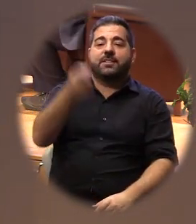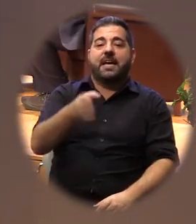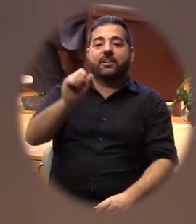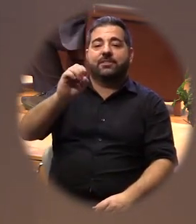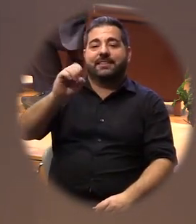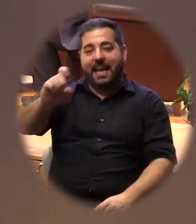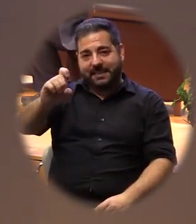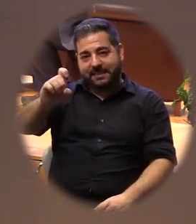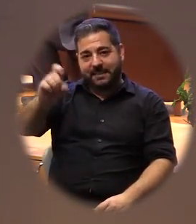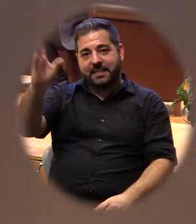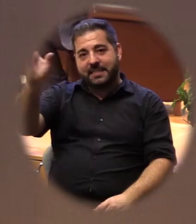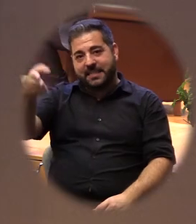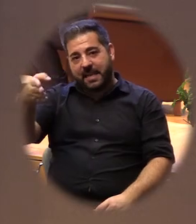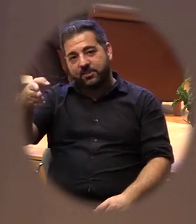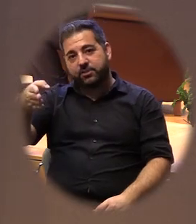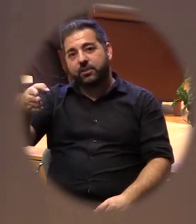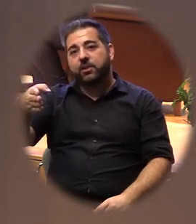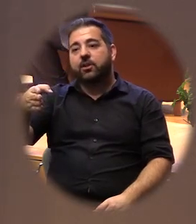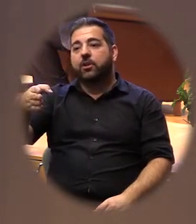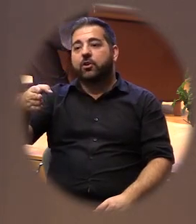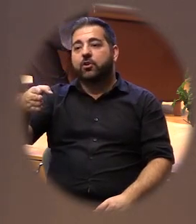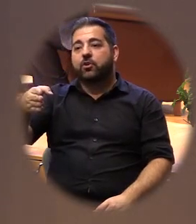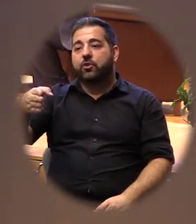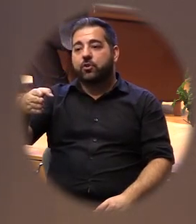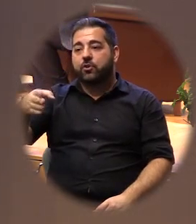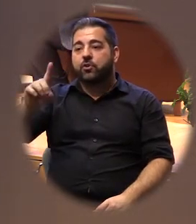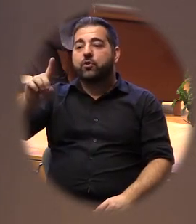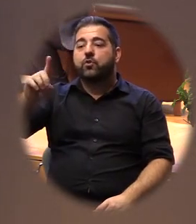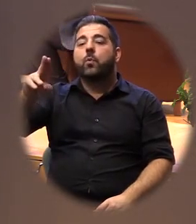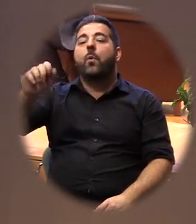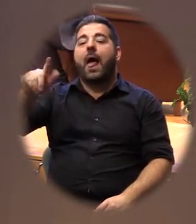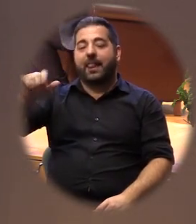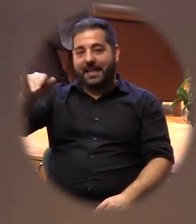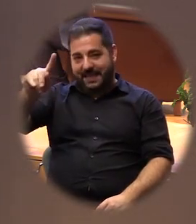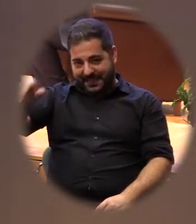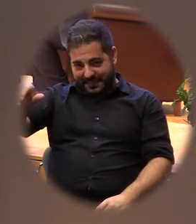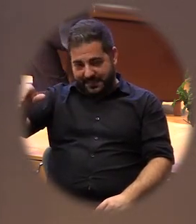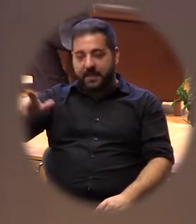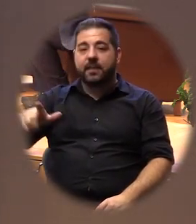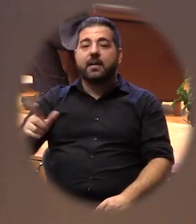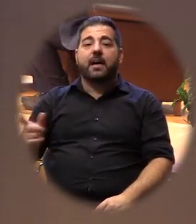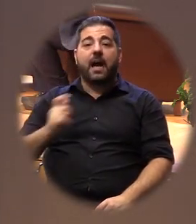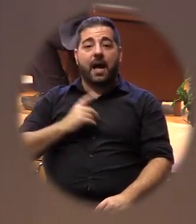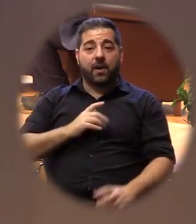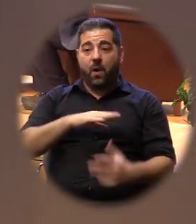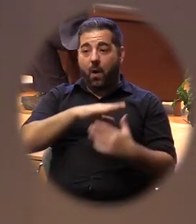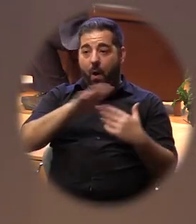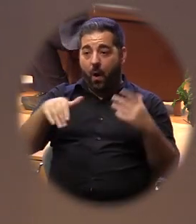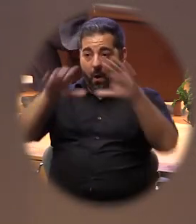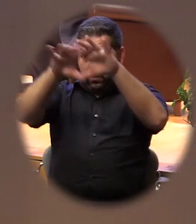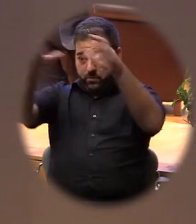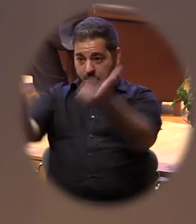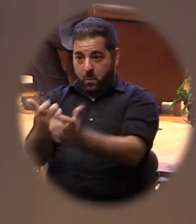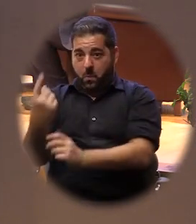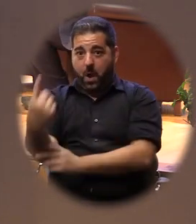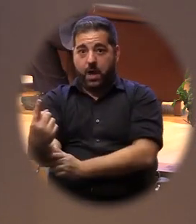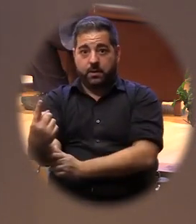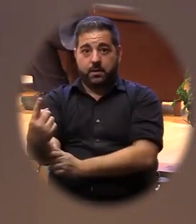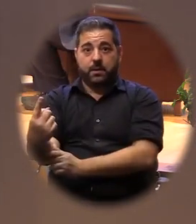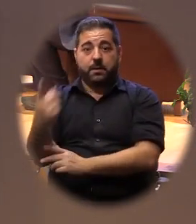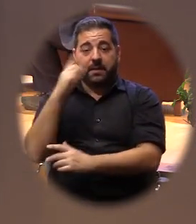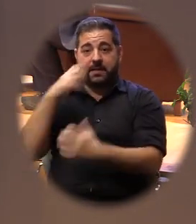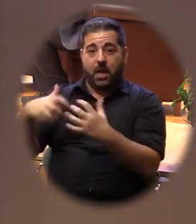sex slash Duality so it's gendered sexuality and I view these words these all as one thing because they are